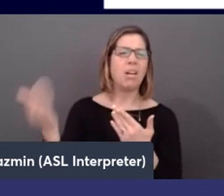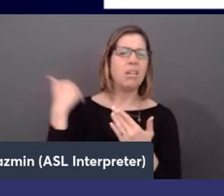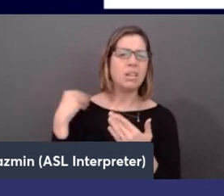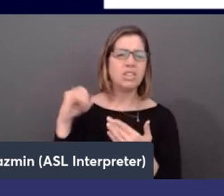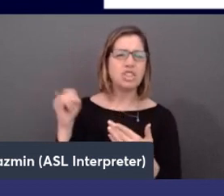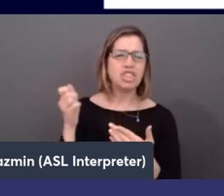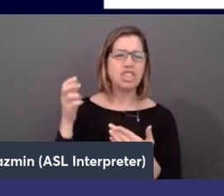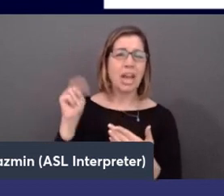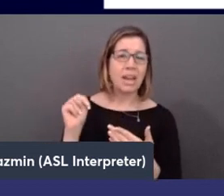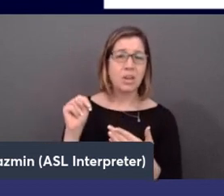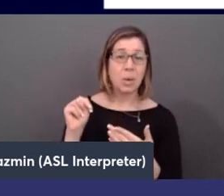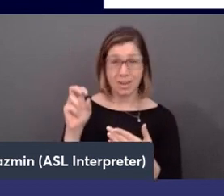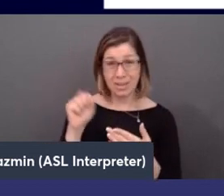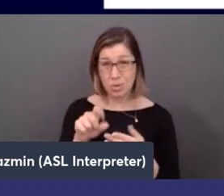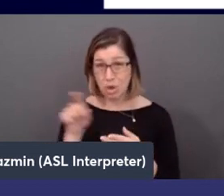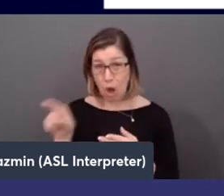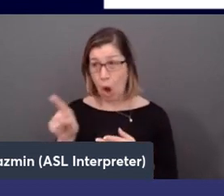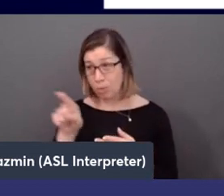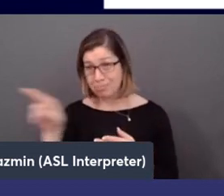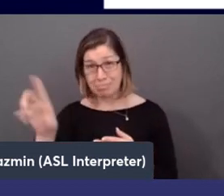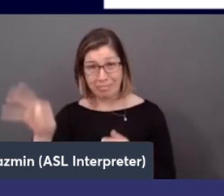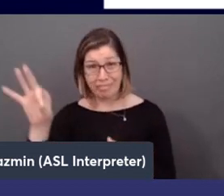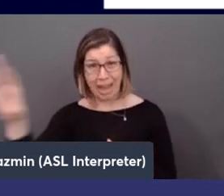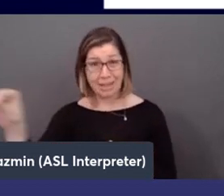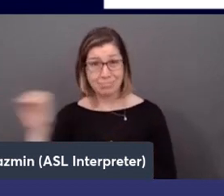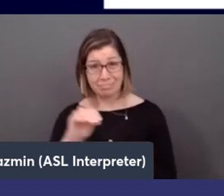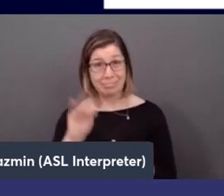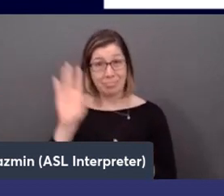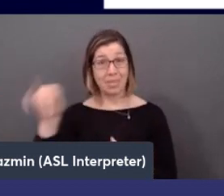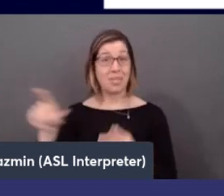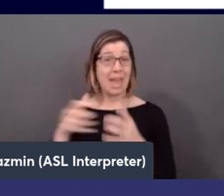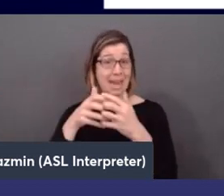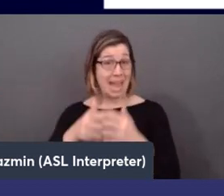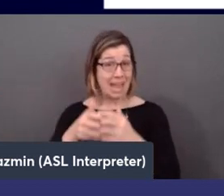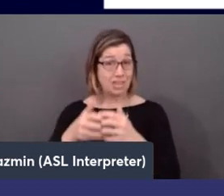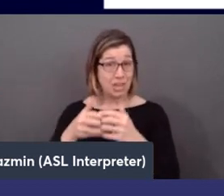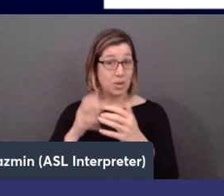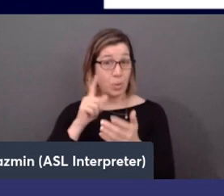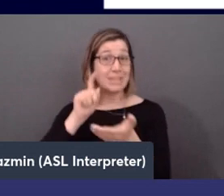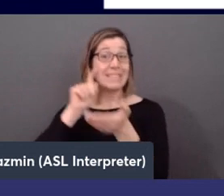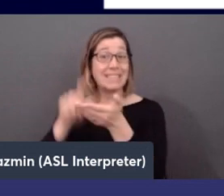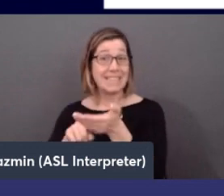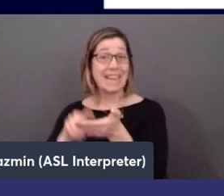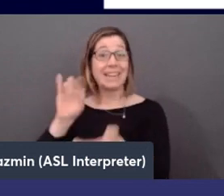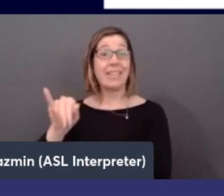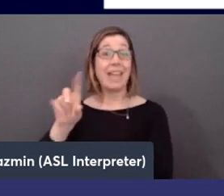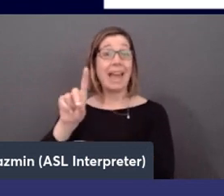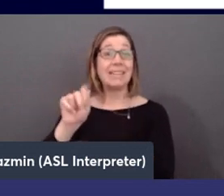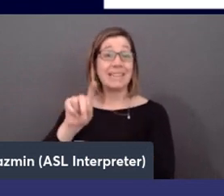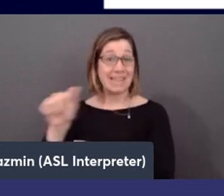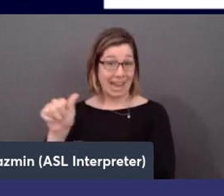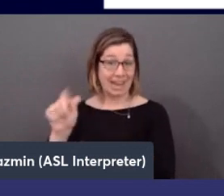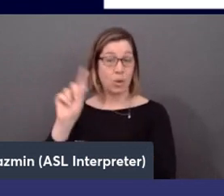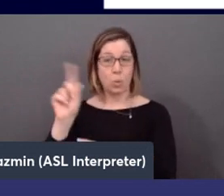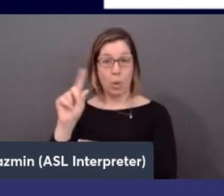So you can always go and get it, and the tiering engine will detect that that data is sitting on disk, will retrieve it, put it back to